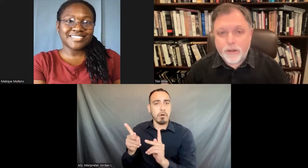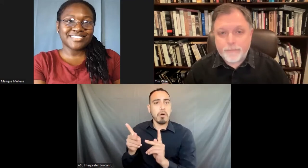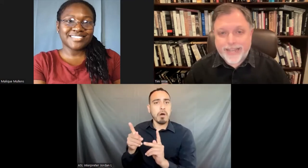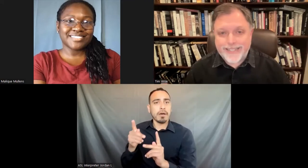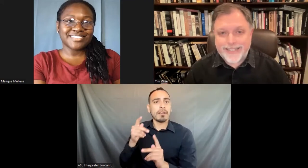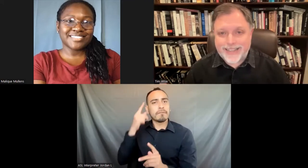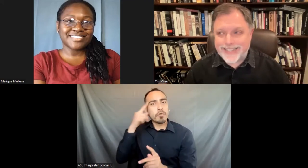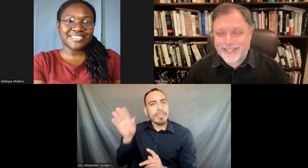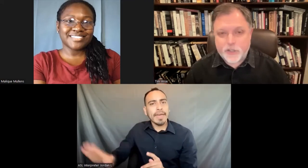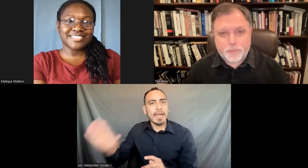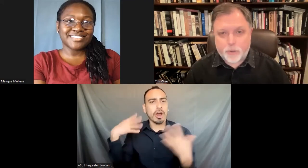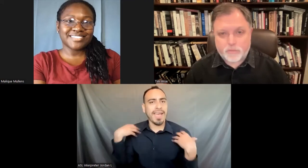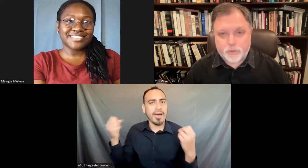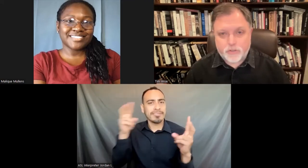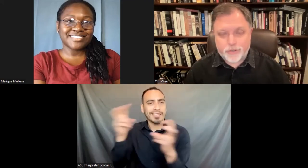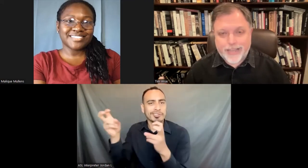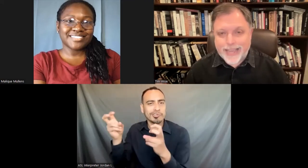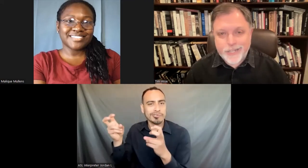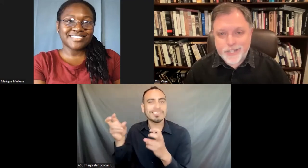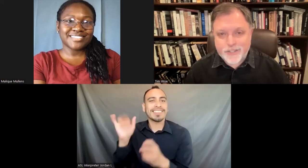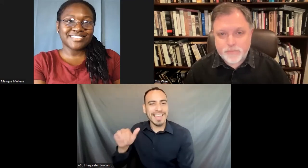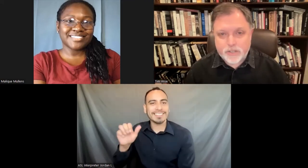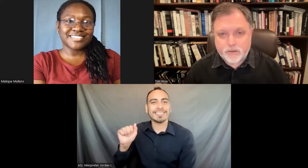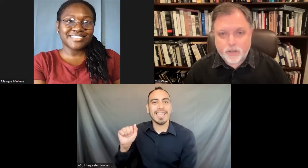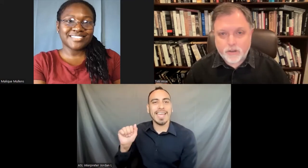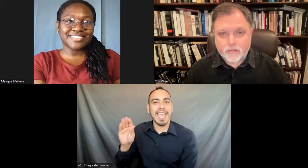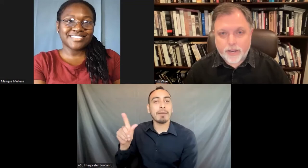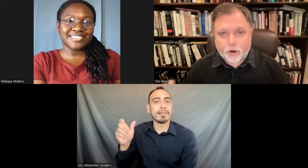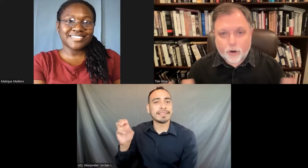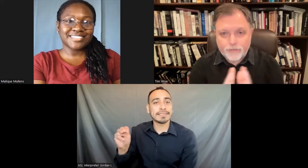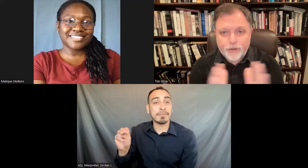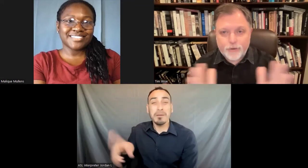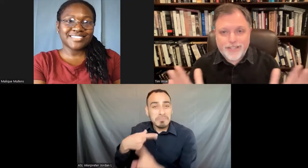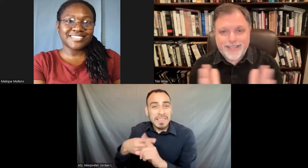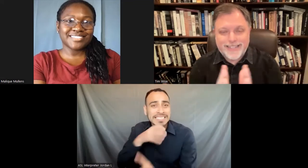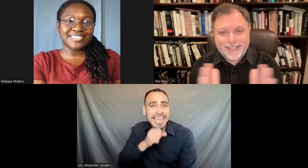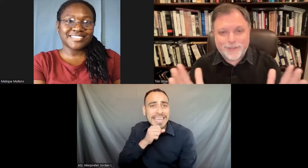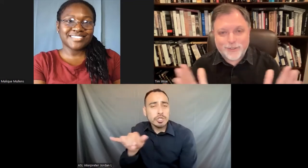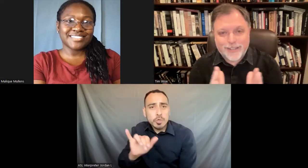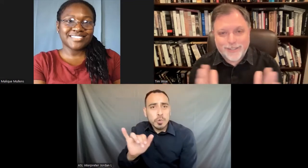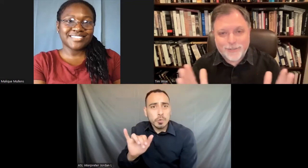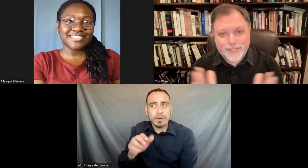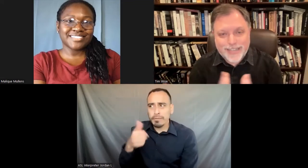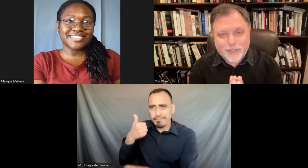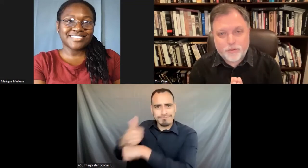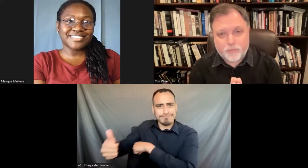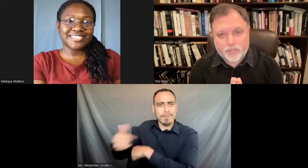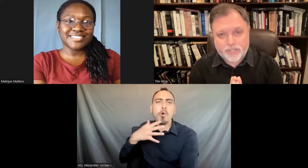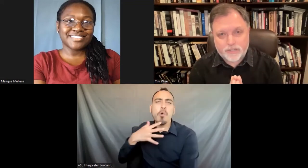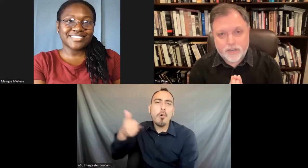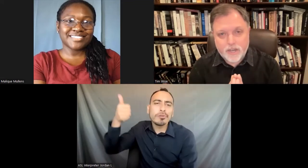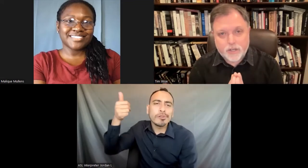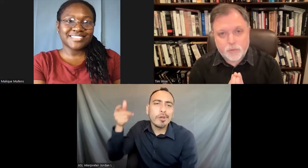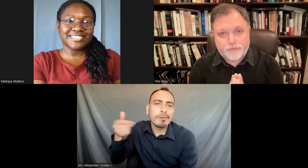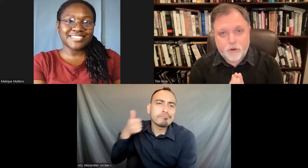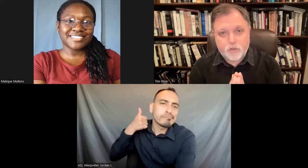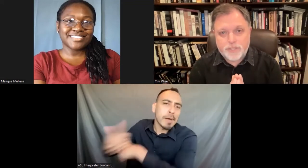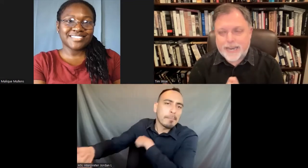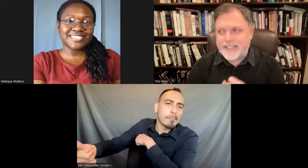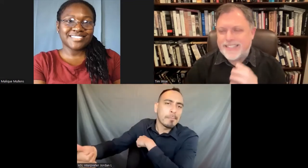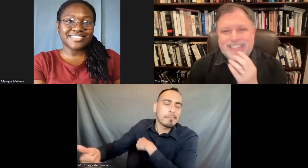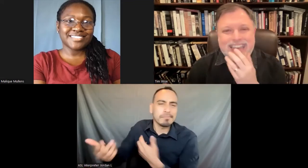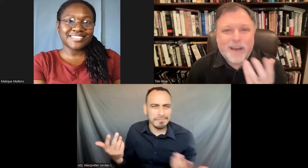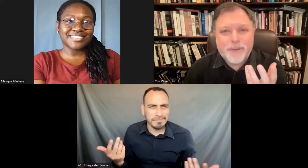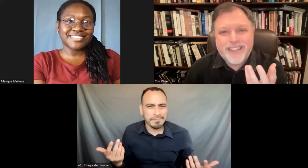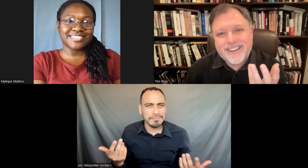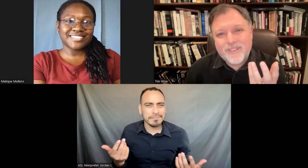view as disposable. So there's ageism too. Right? All of those things intersect with one another. Because when folks would